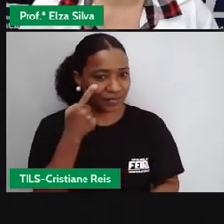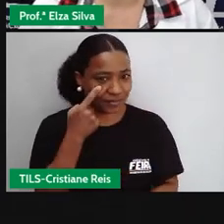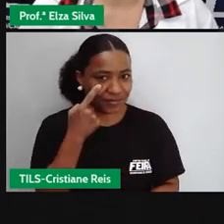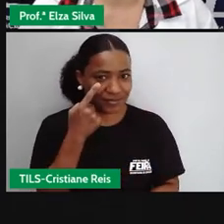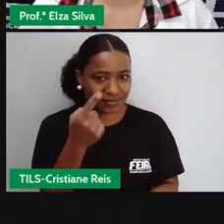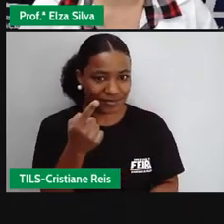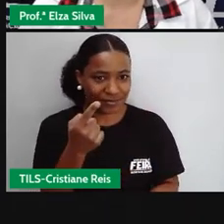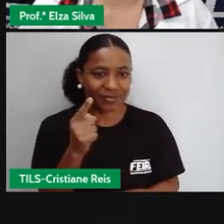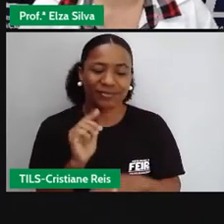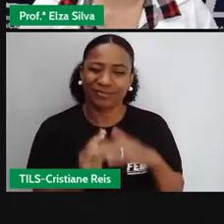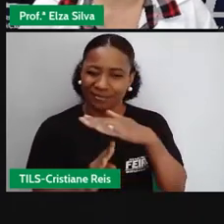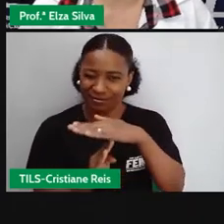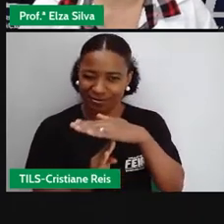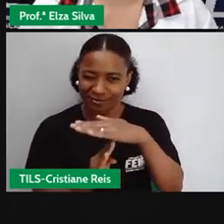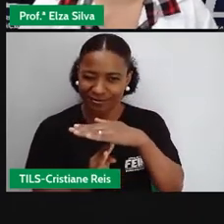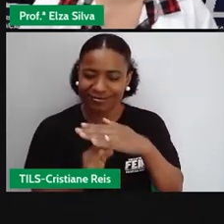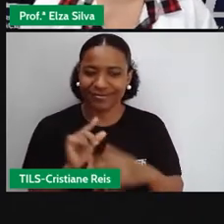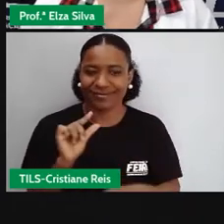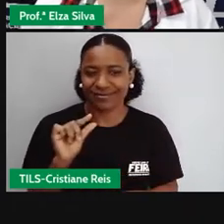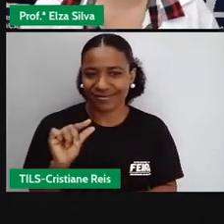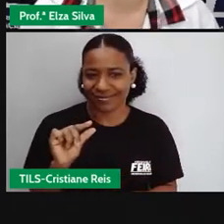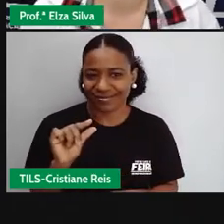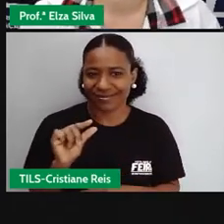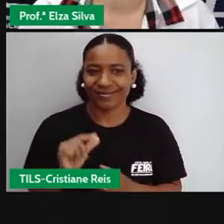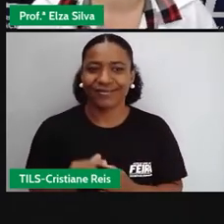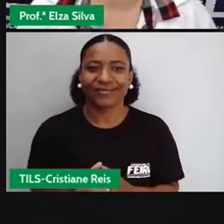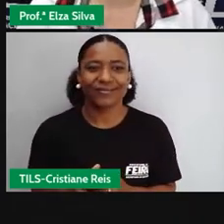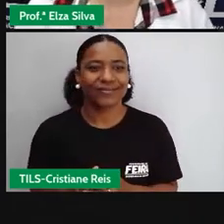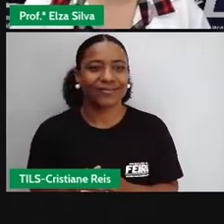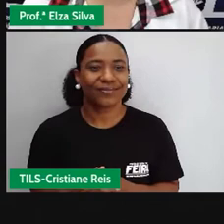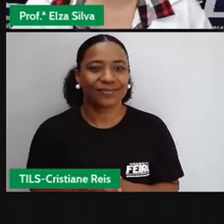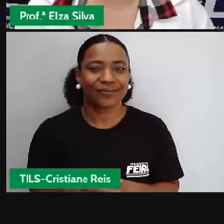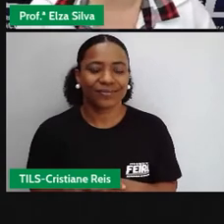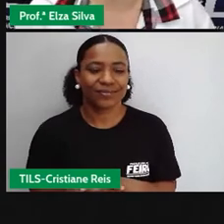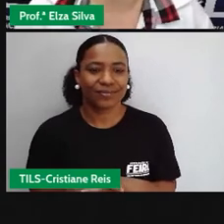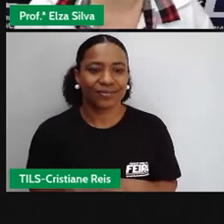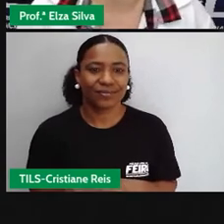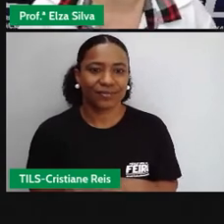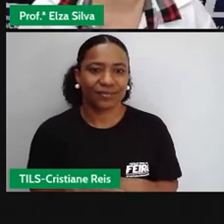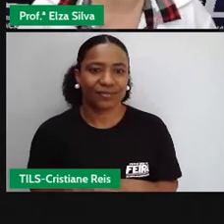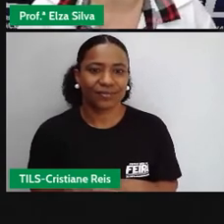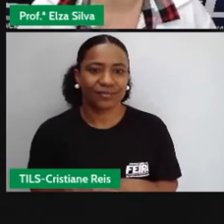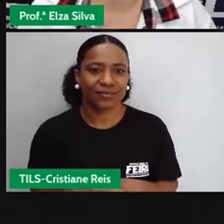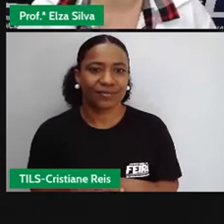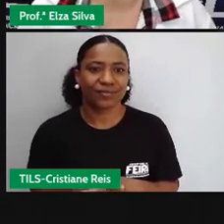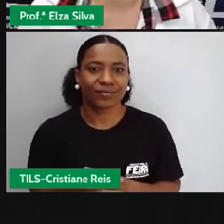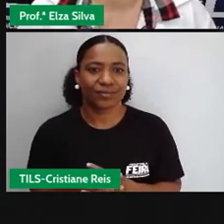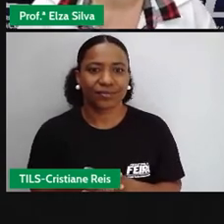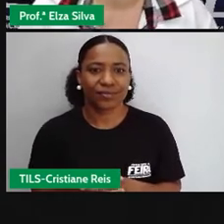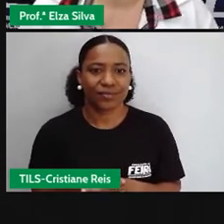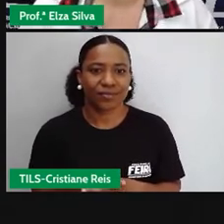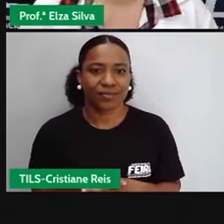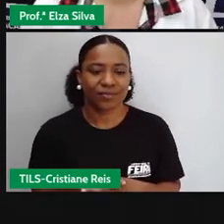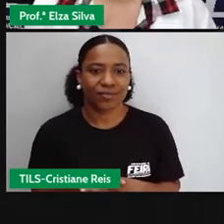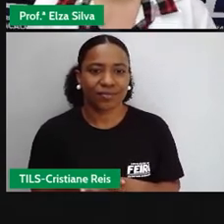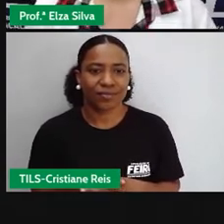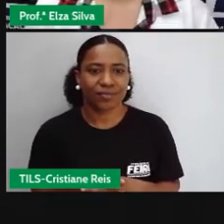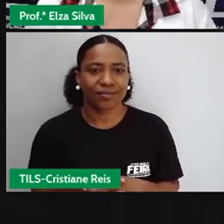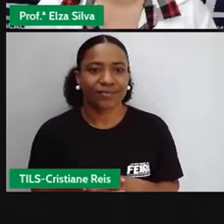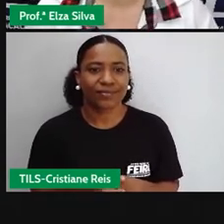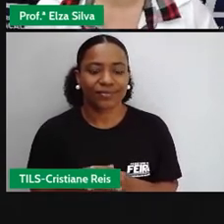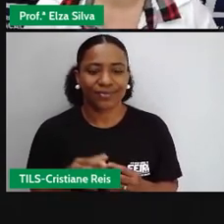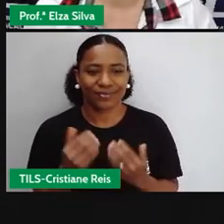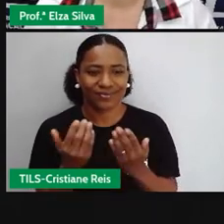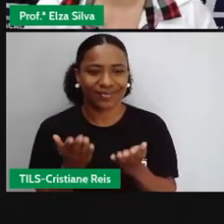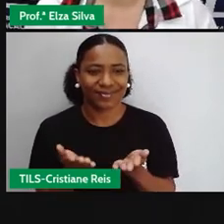Just a moment, please. Só um minutinho, por favor. Let's go, listen and speak. They are not sure